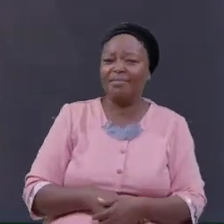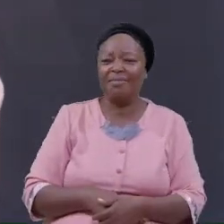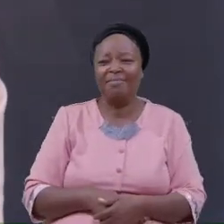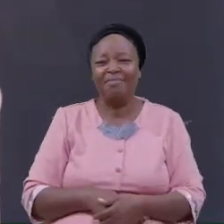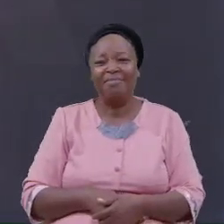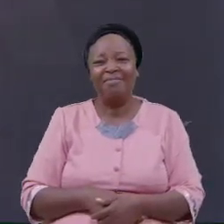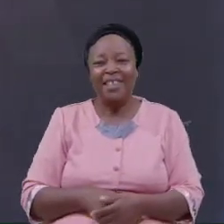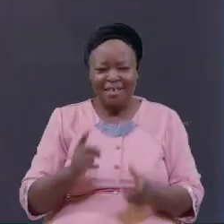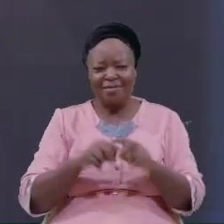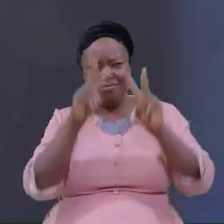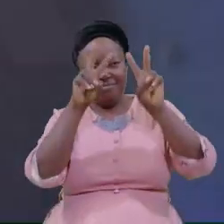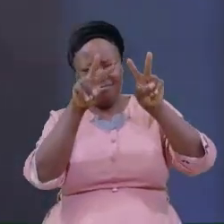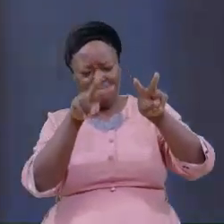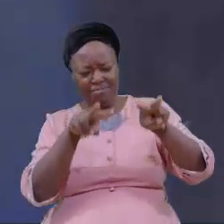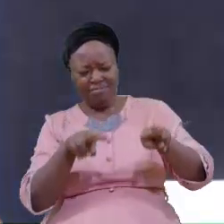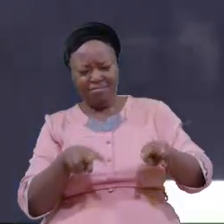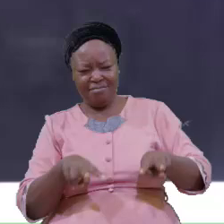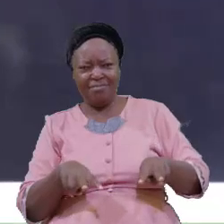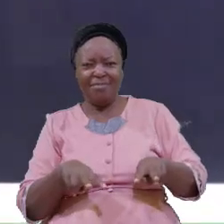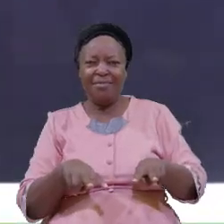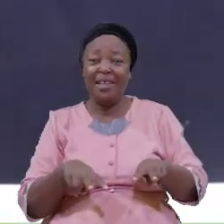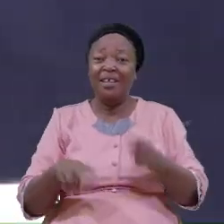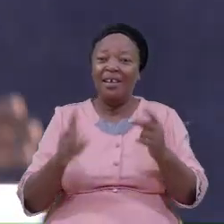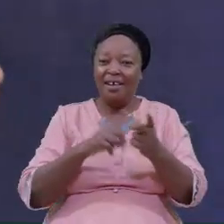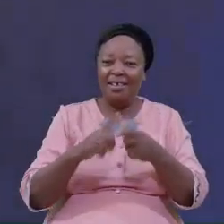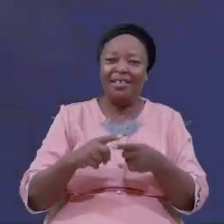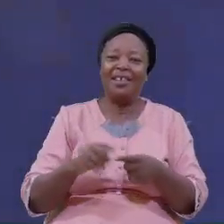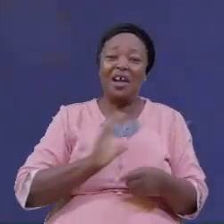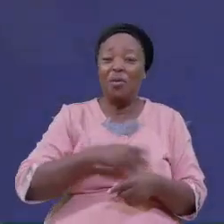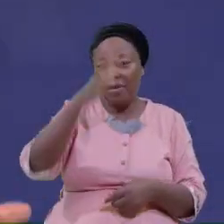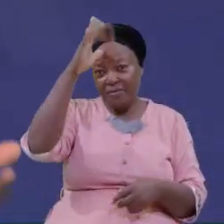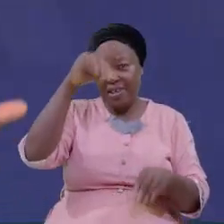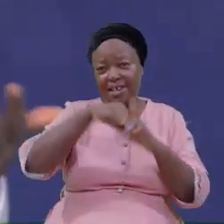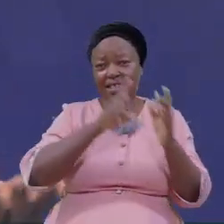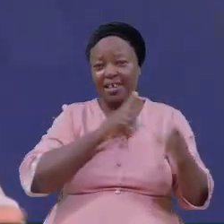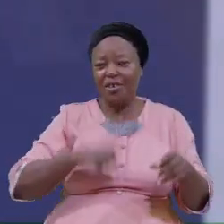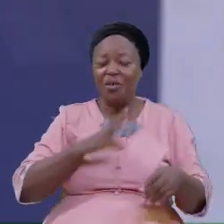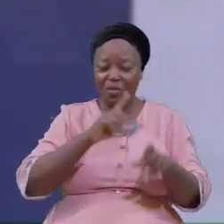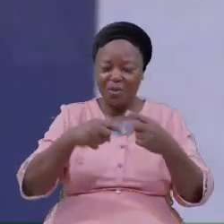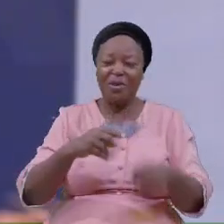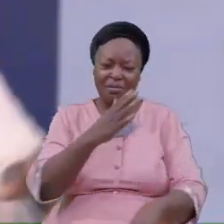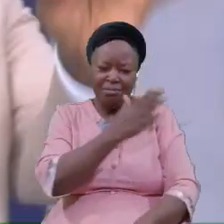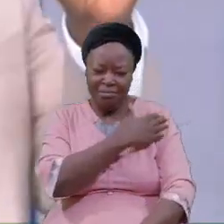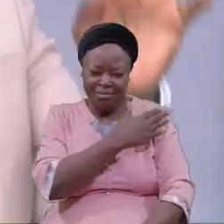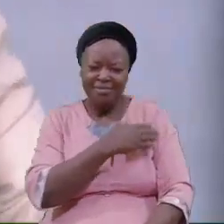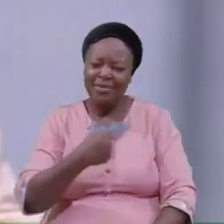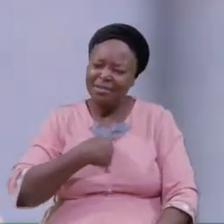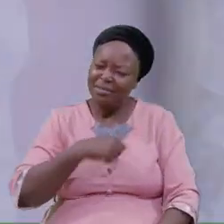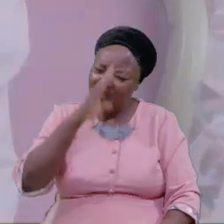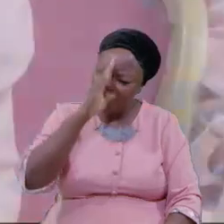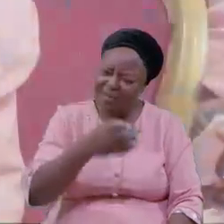me. And then I'll go to him, I will touch him and say, I was greeting you. Now, good